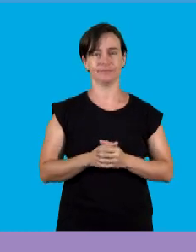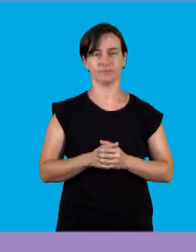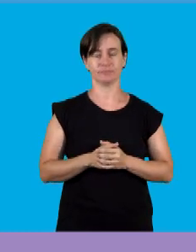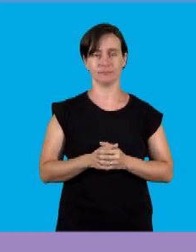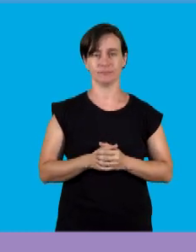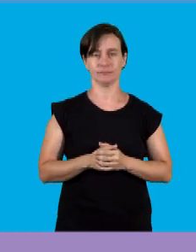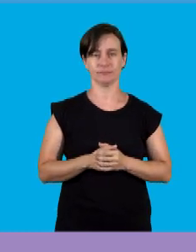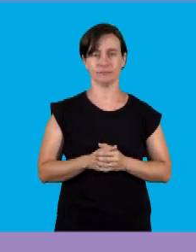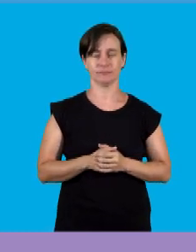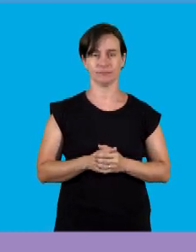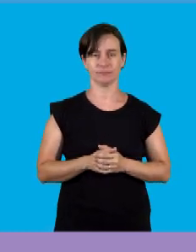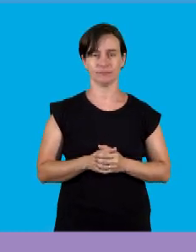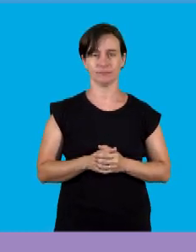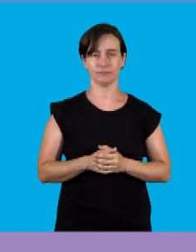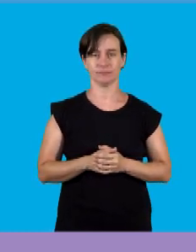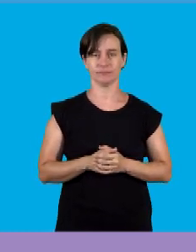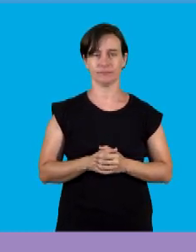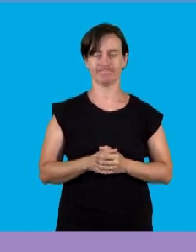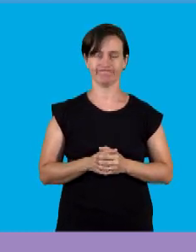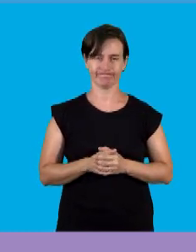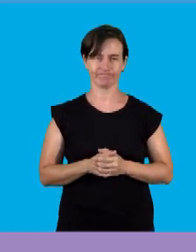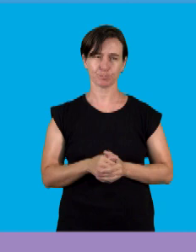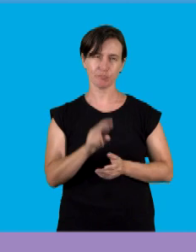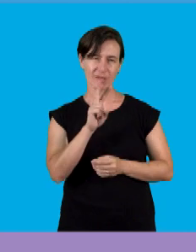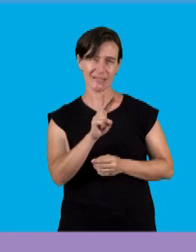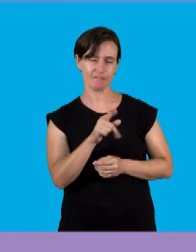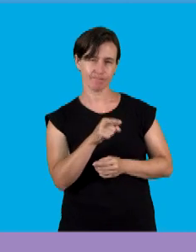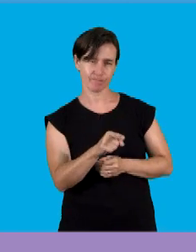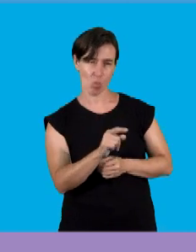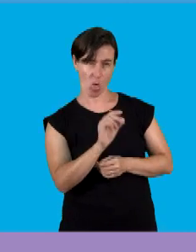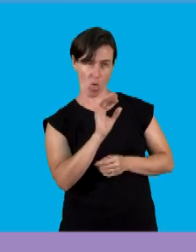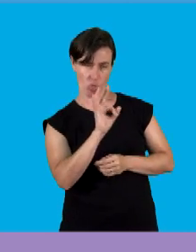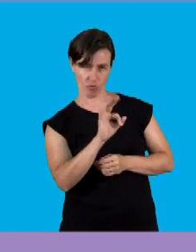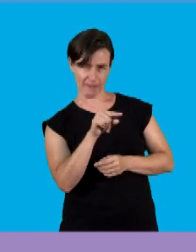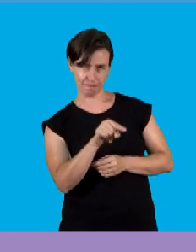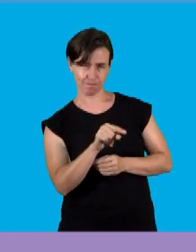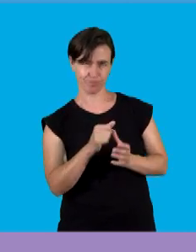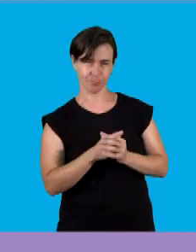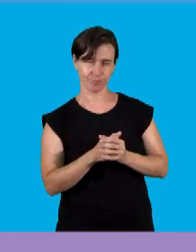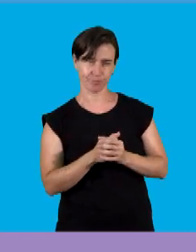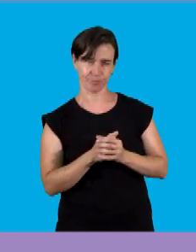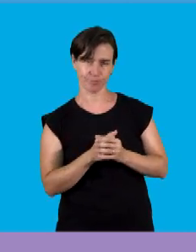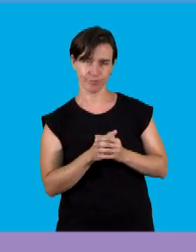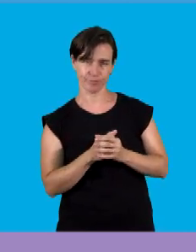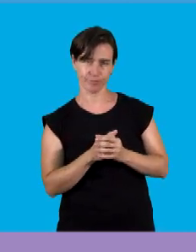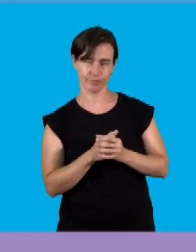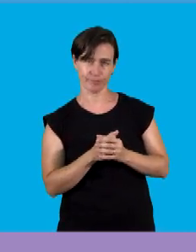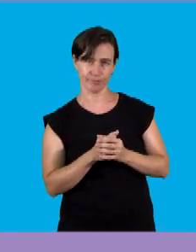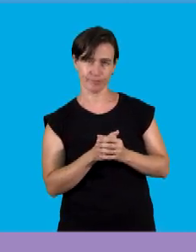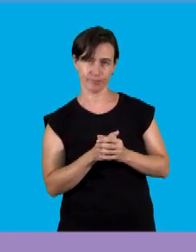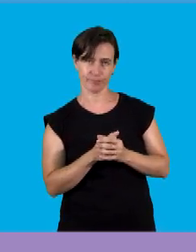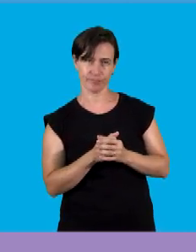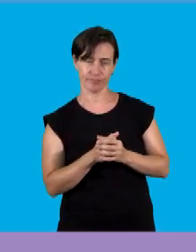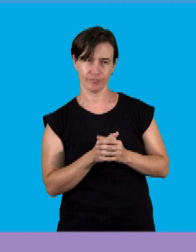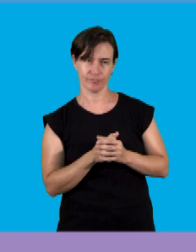the same bases here. Now look at that 3 there, and as we can see, that 3